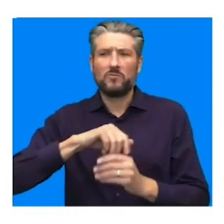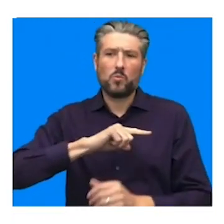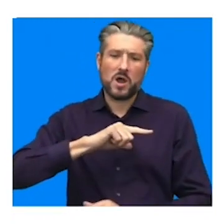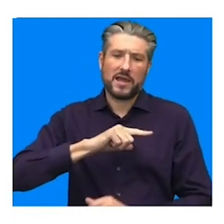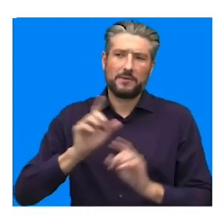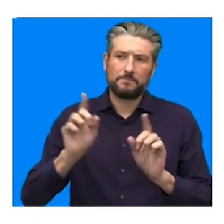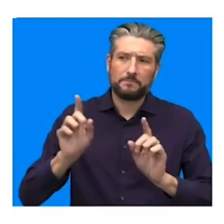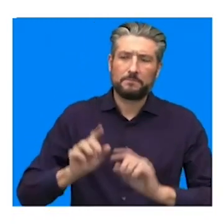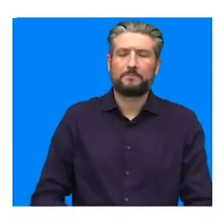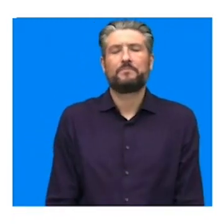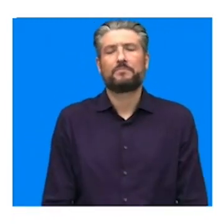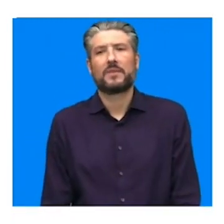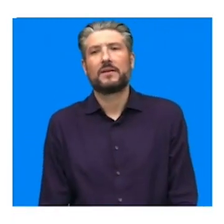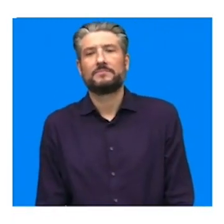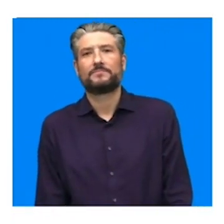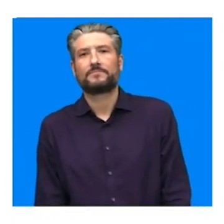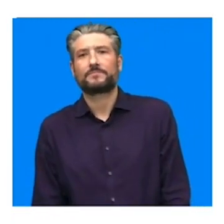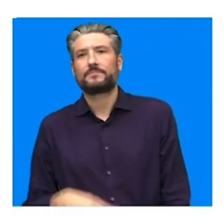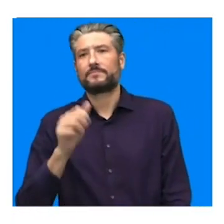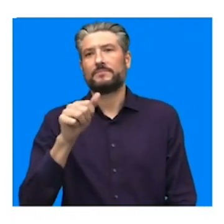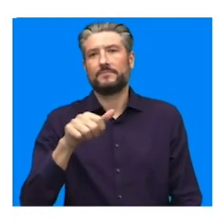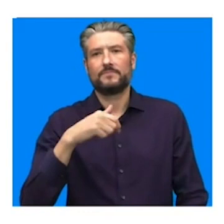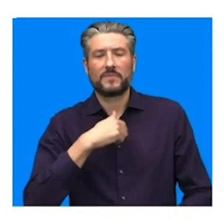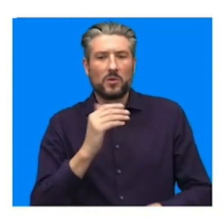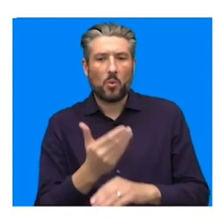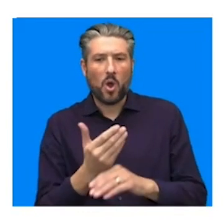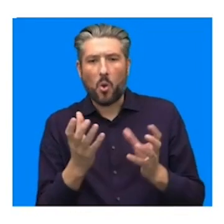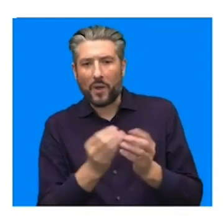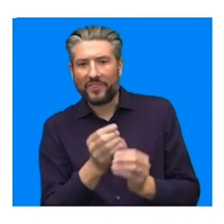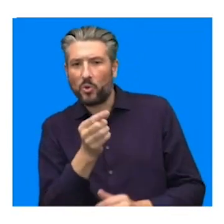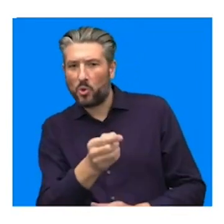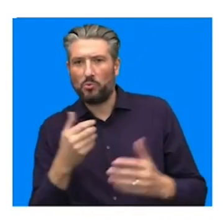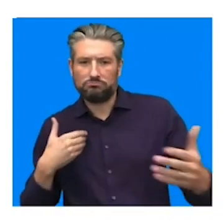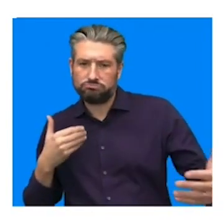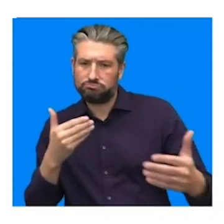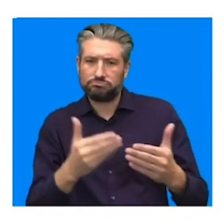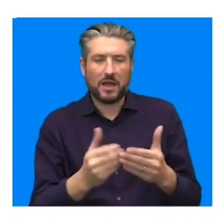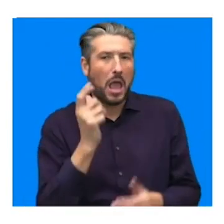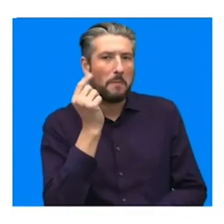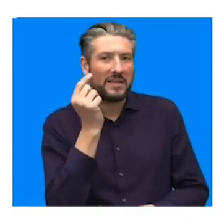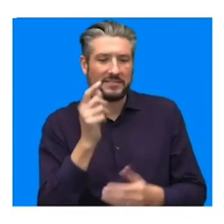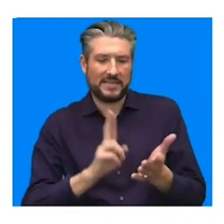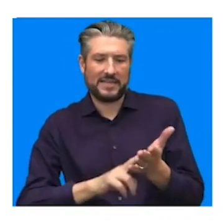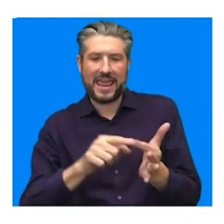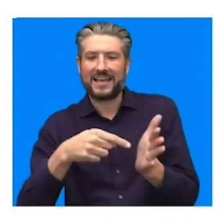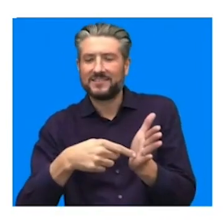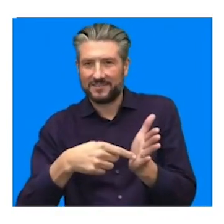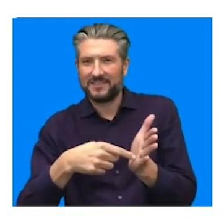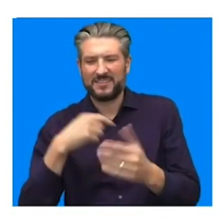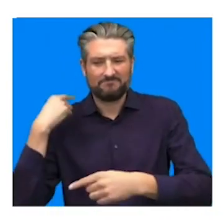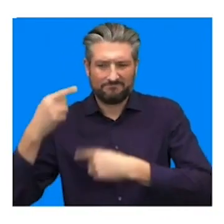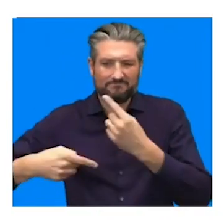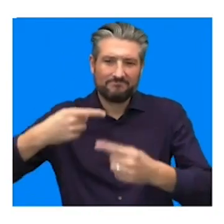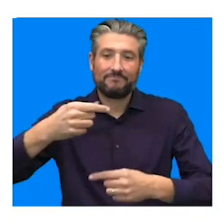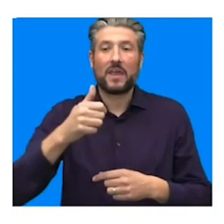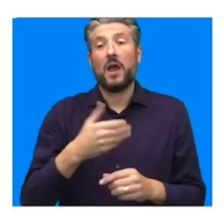Yeah, and yeah, as I say, it's something we've been working with yourselves at AbilityNet for a long time now, and basically what we aim to do with the Young Pioneer category